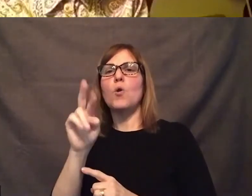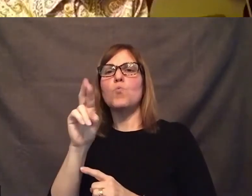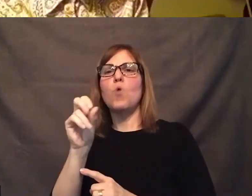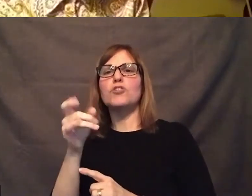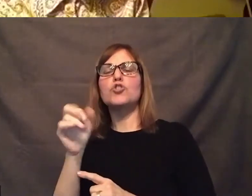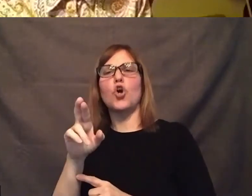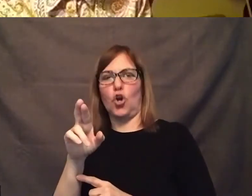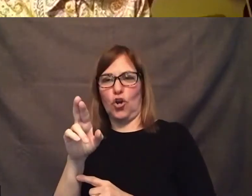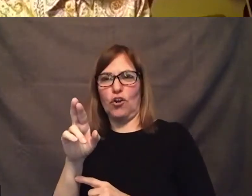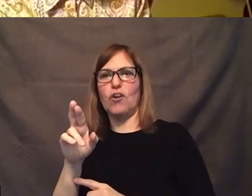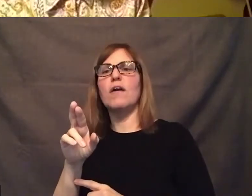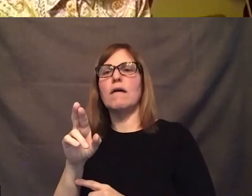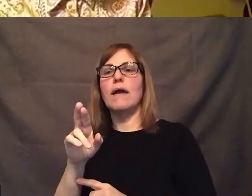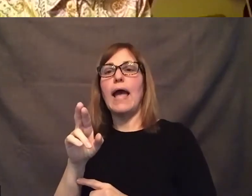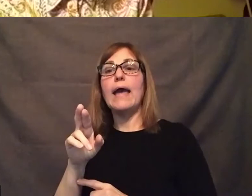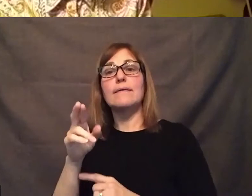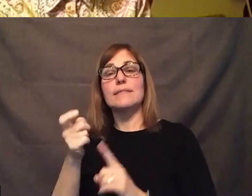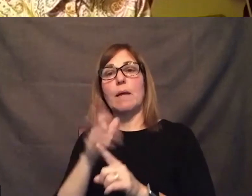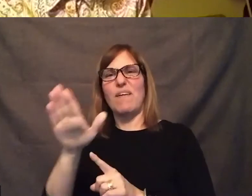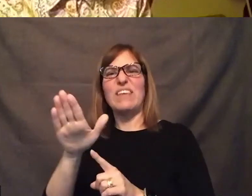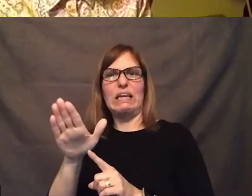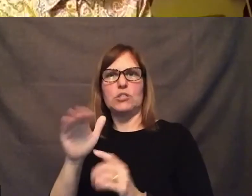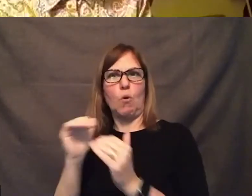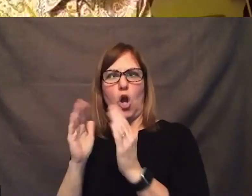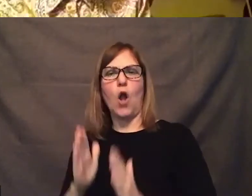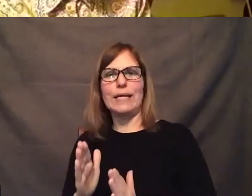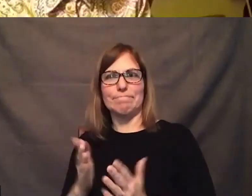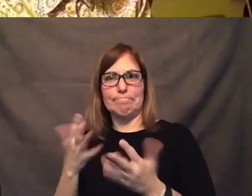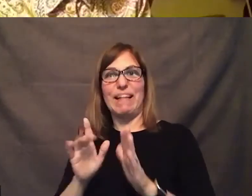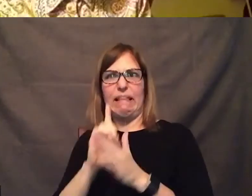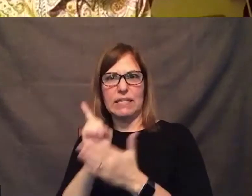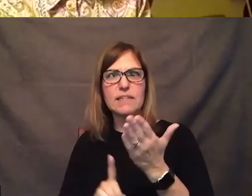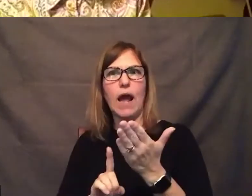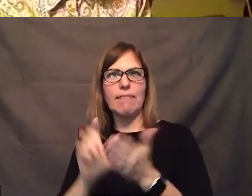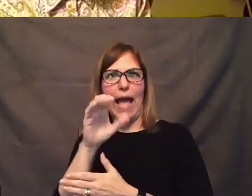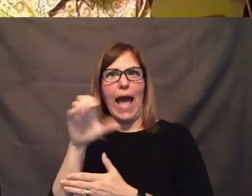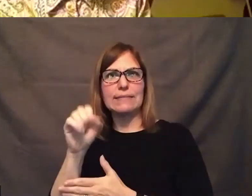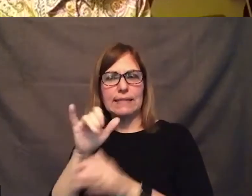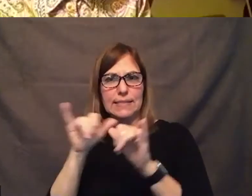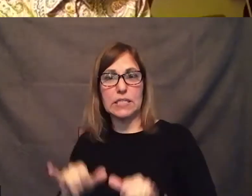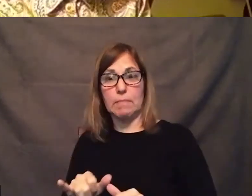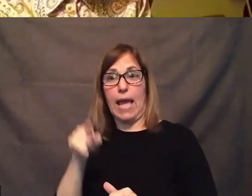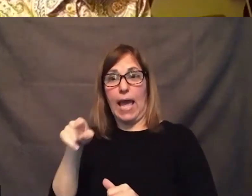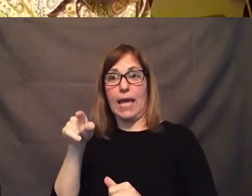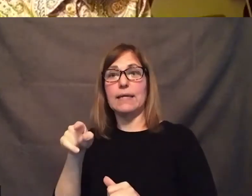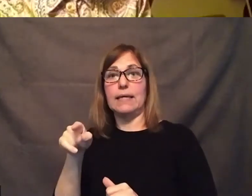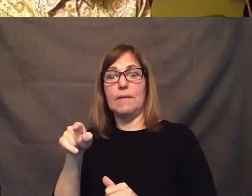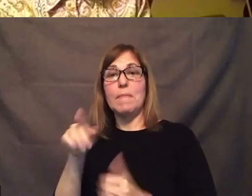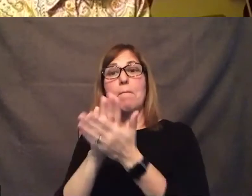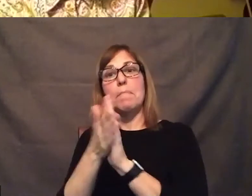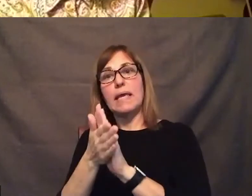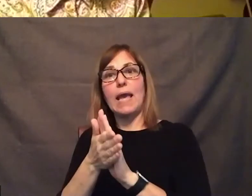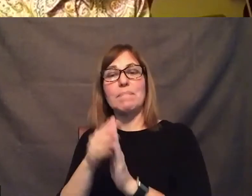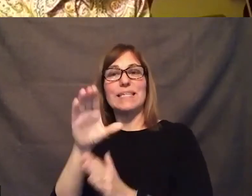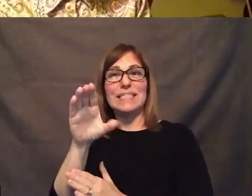his colleagues at CMU, designed the Access system. And he became its chief executive